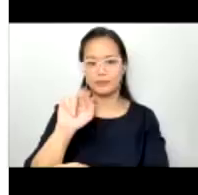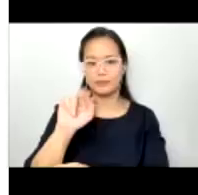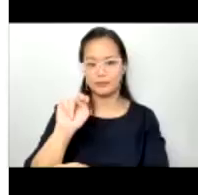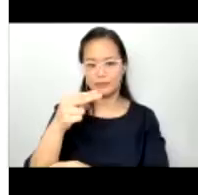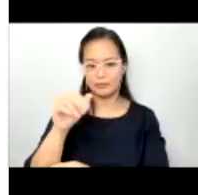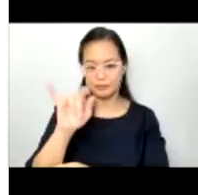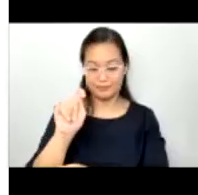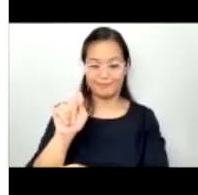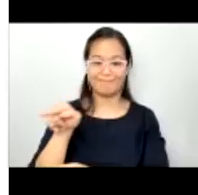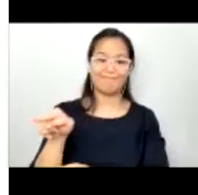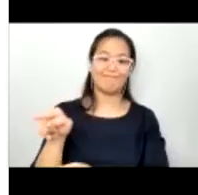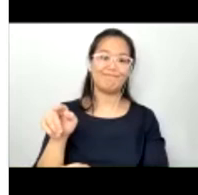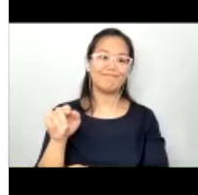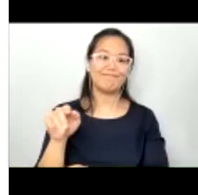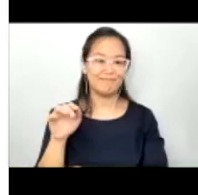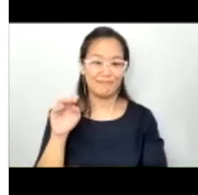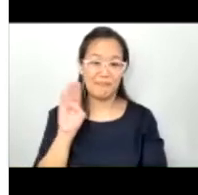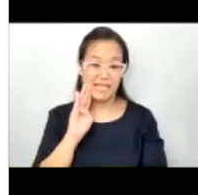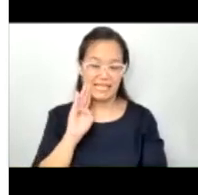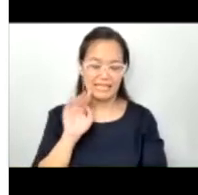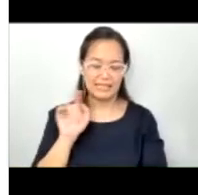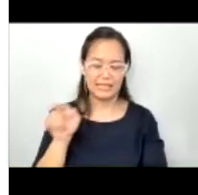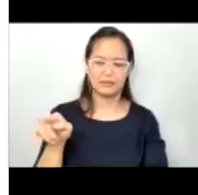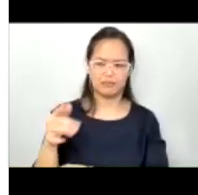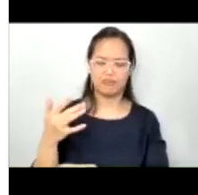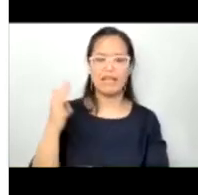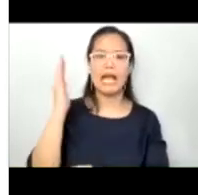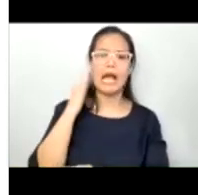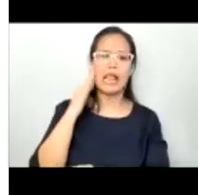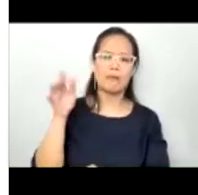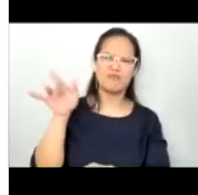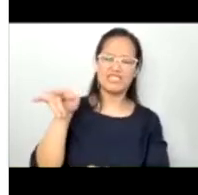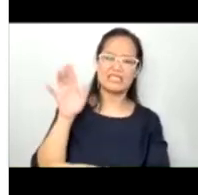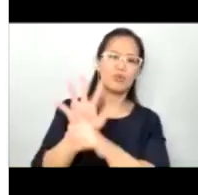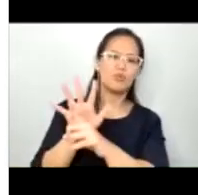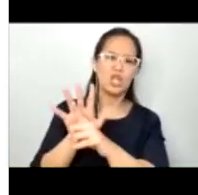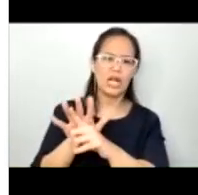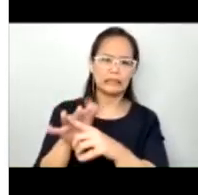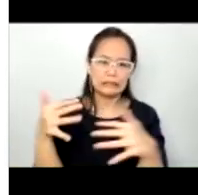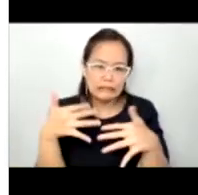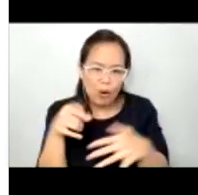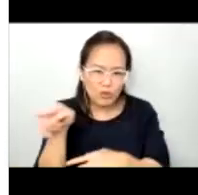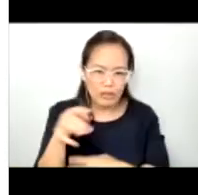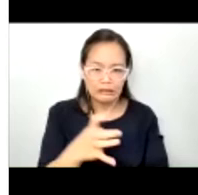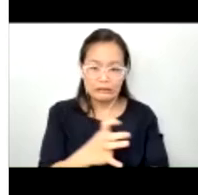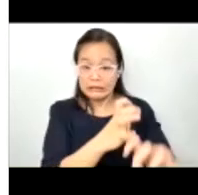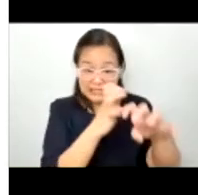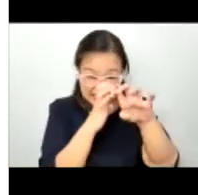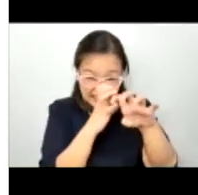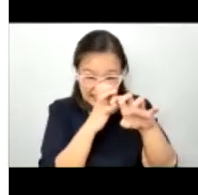Professor Manhit is a known terror. Terror. As in street.